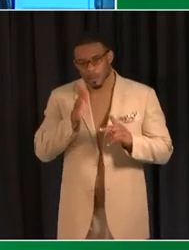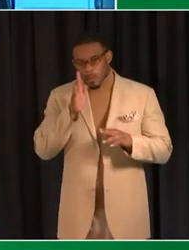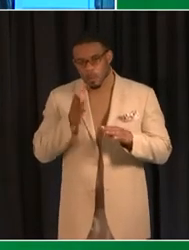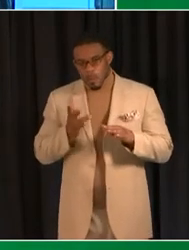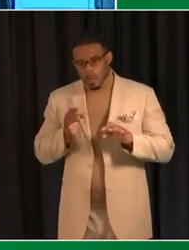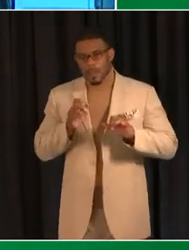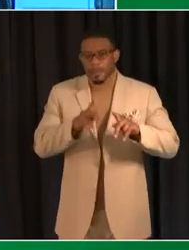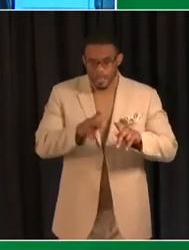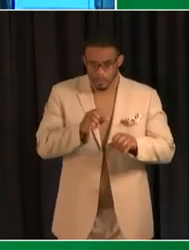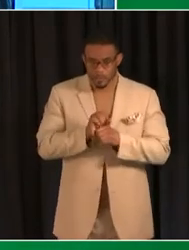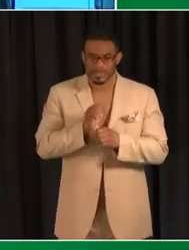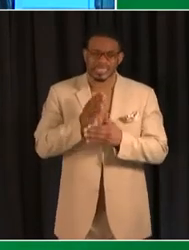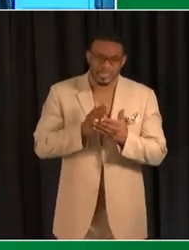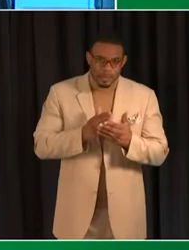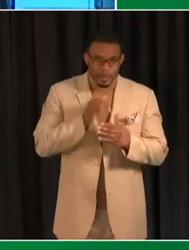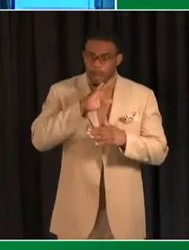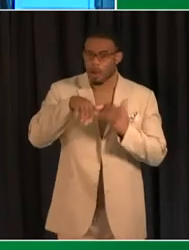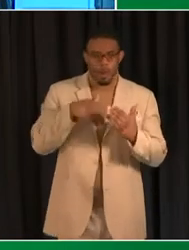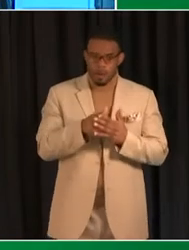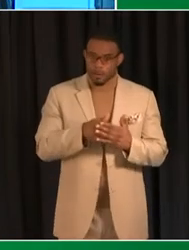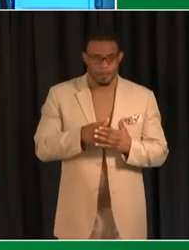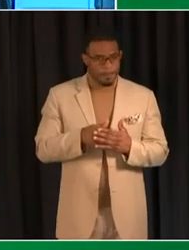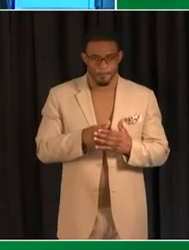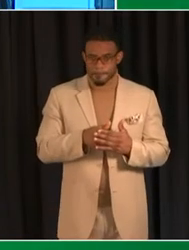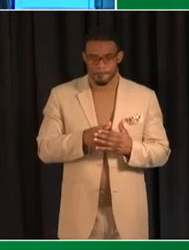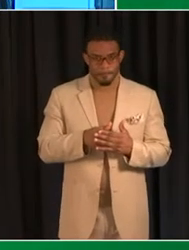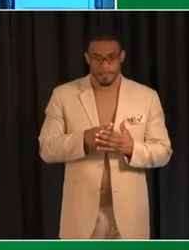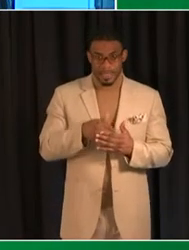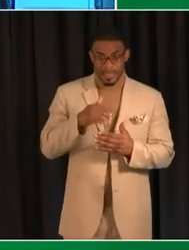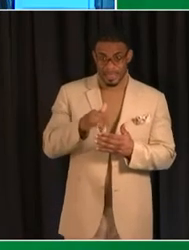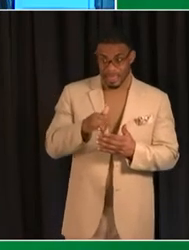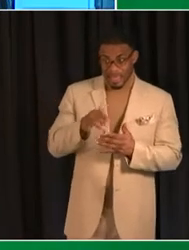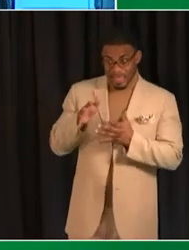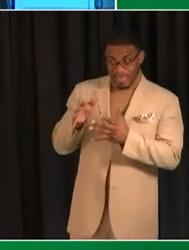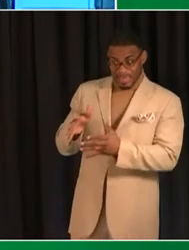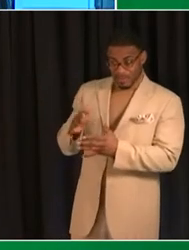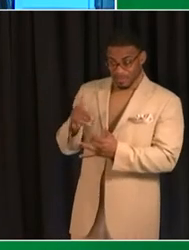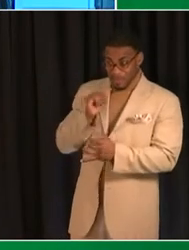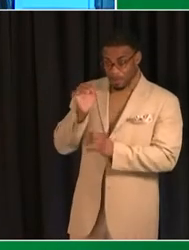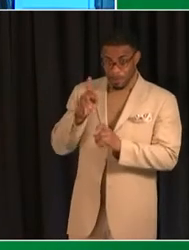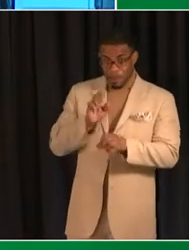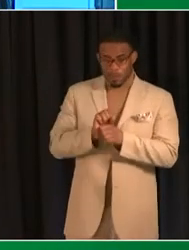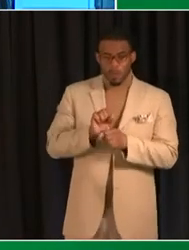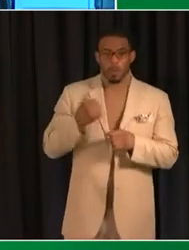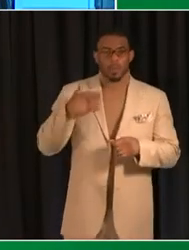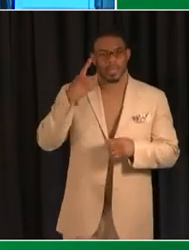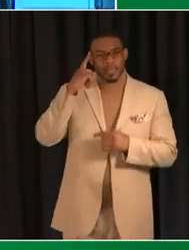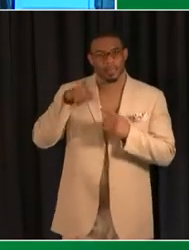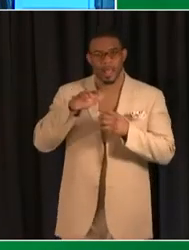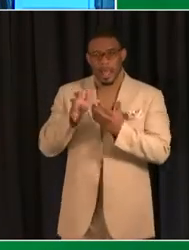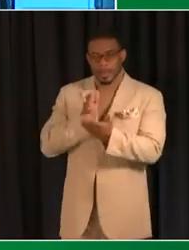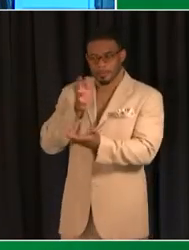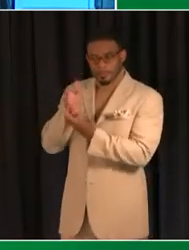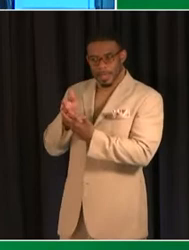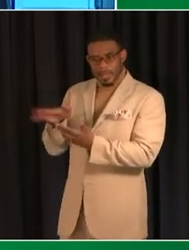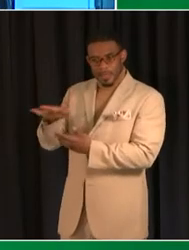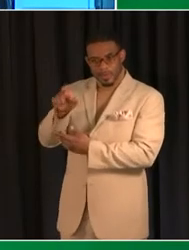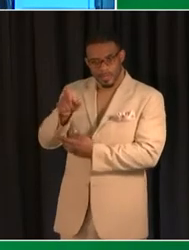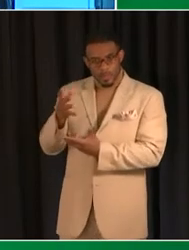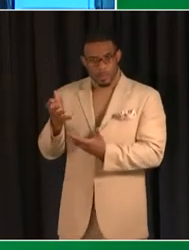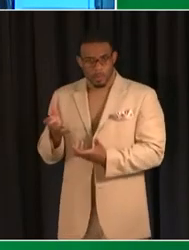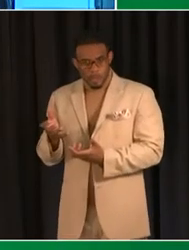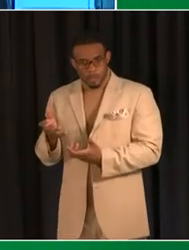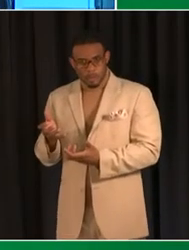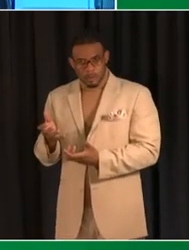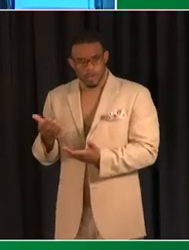grow exponentially rather than slowly. And so and I'm not saying that we shouldn't plan